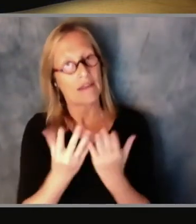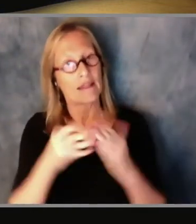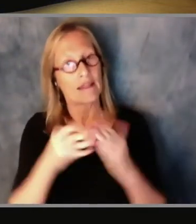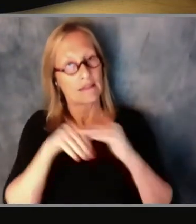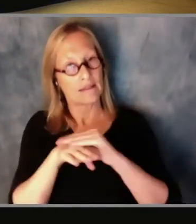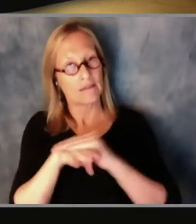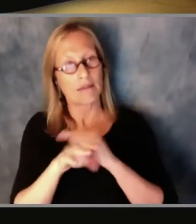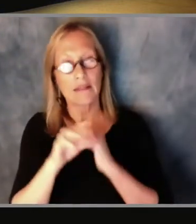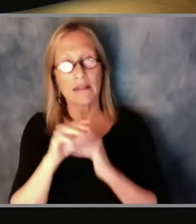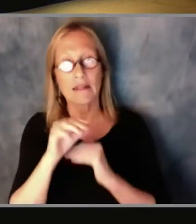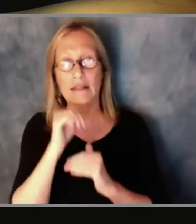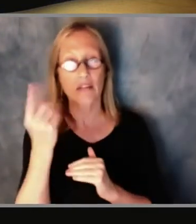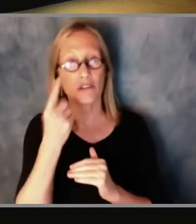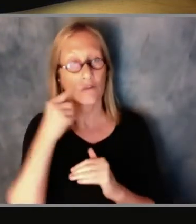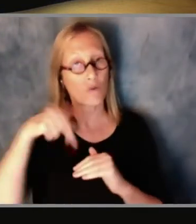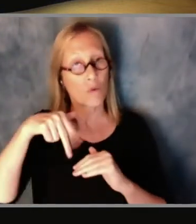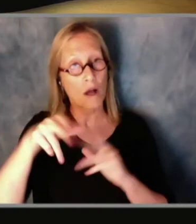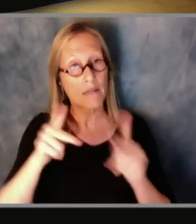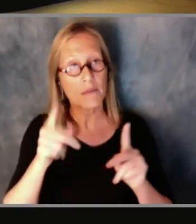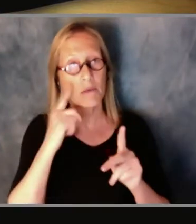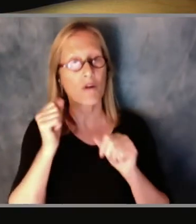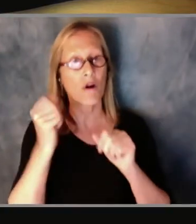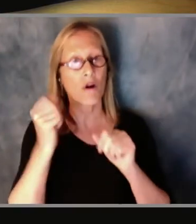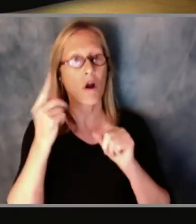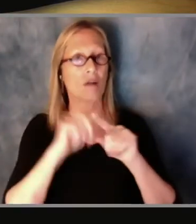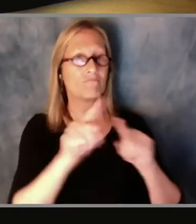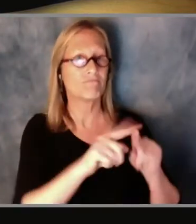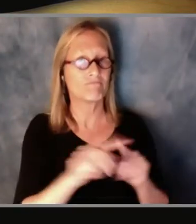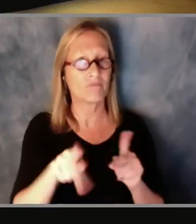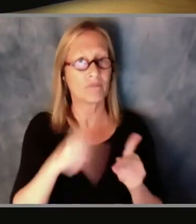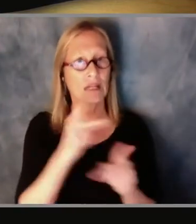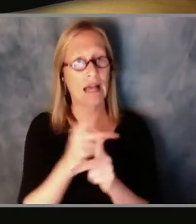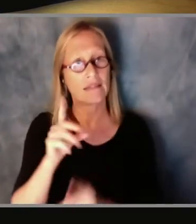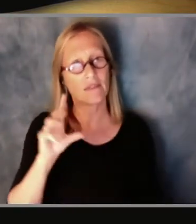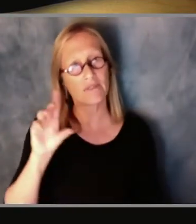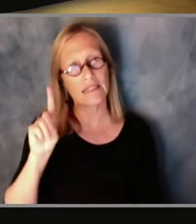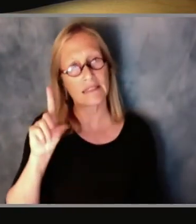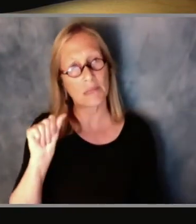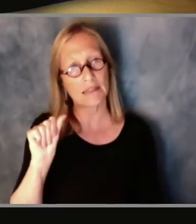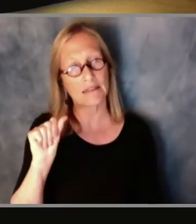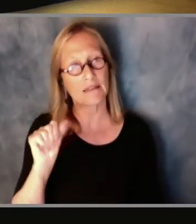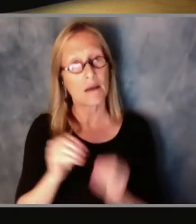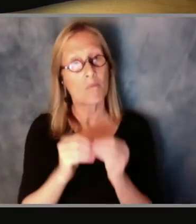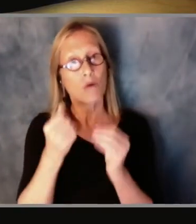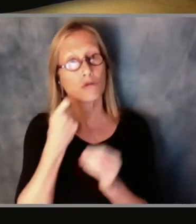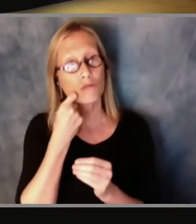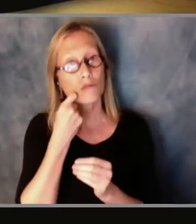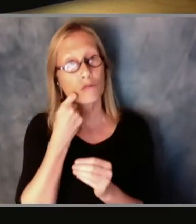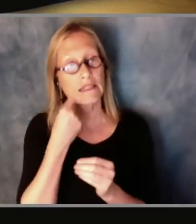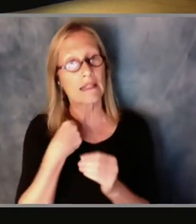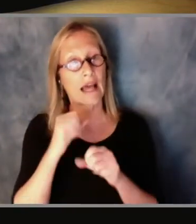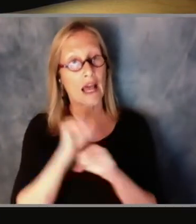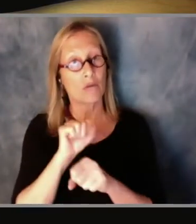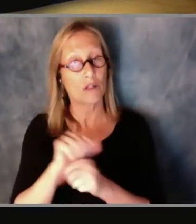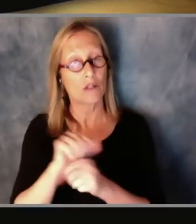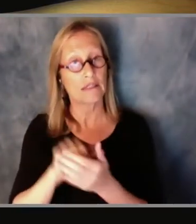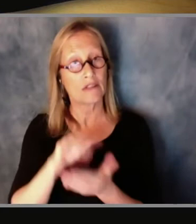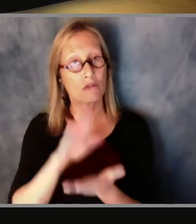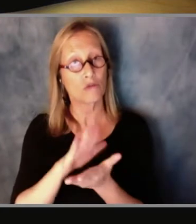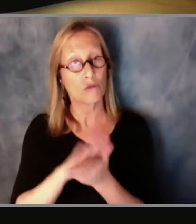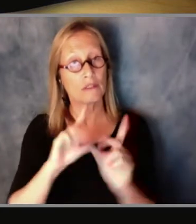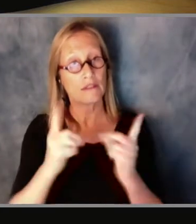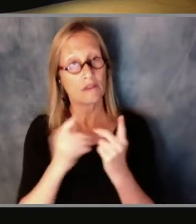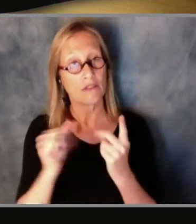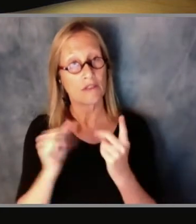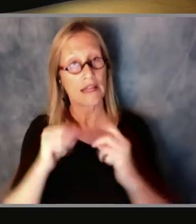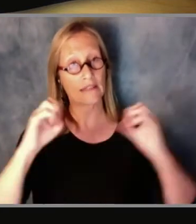walking, but for all forms of mobility. But most recently, I've worked in the school district as an educator, specifically with children